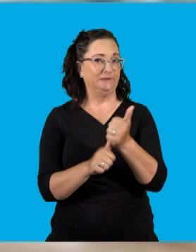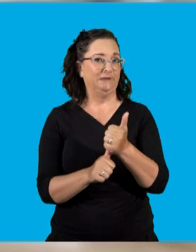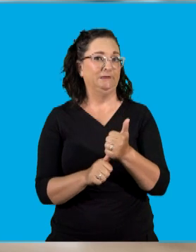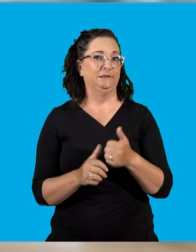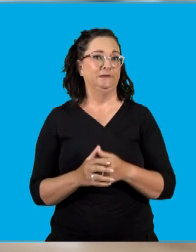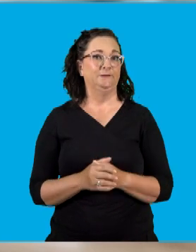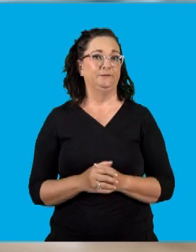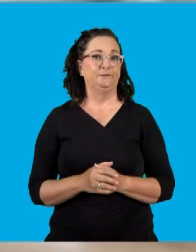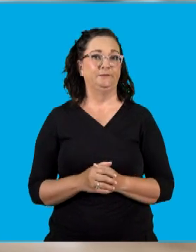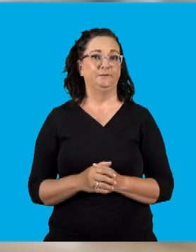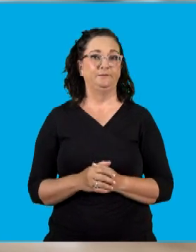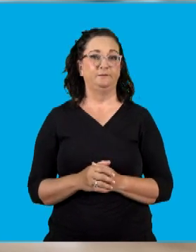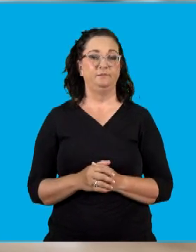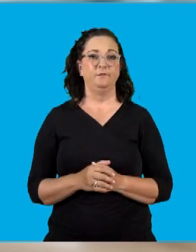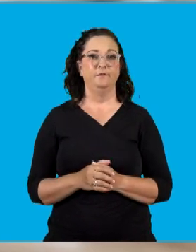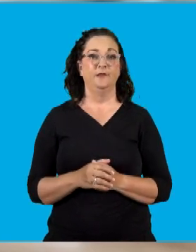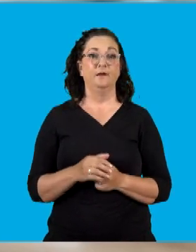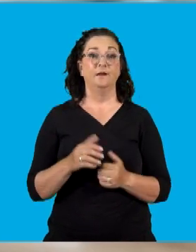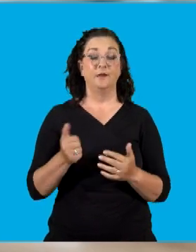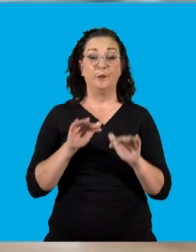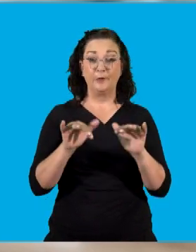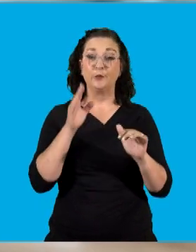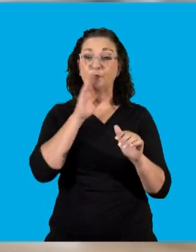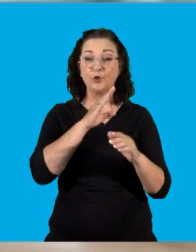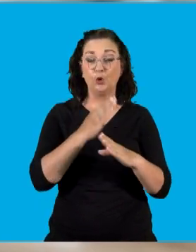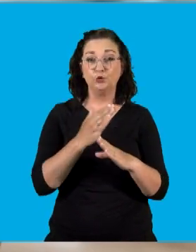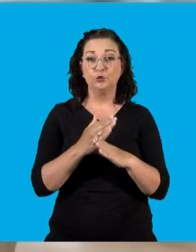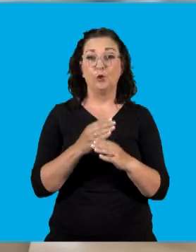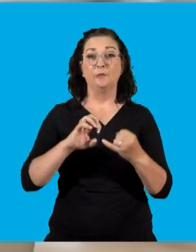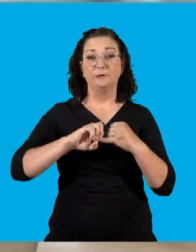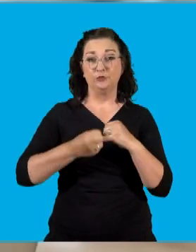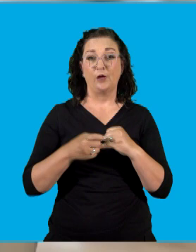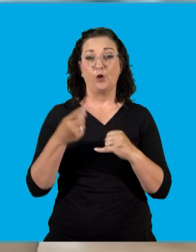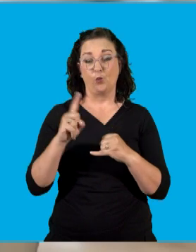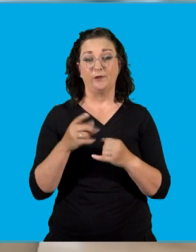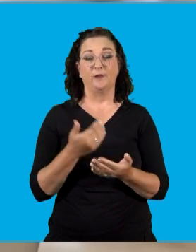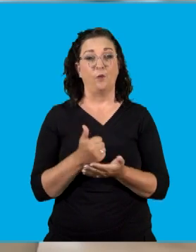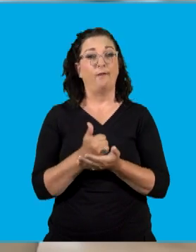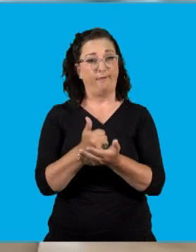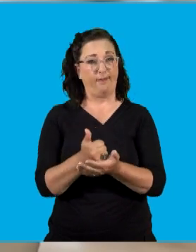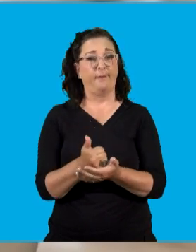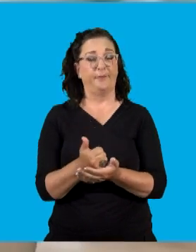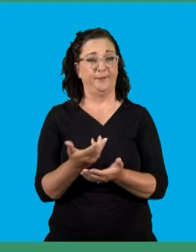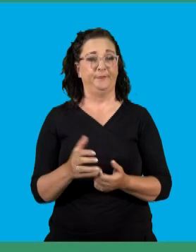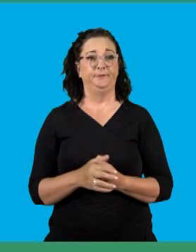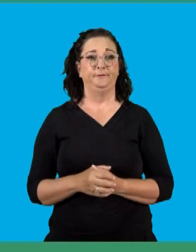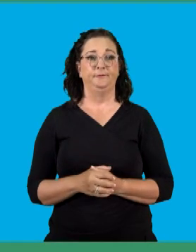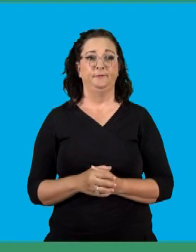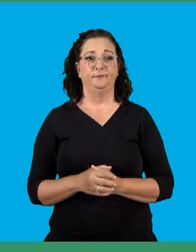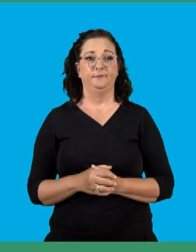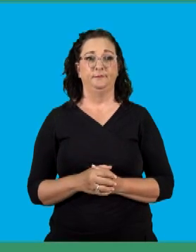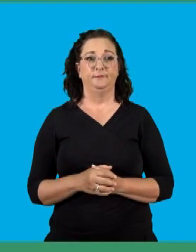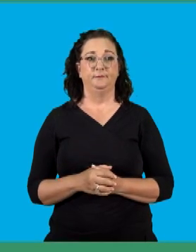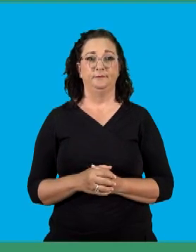assist in terms of trying to reduce the unemployment rate that the country is faced with.